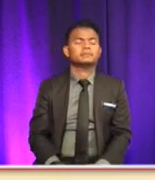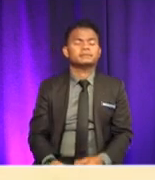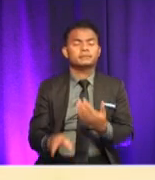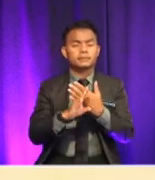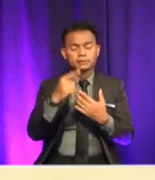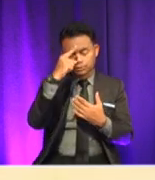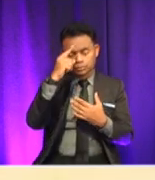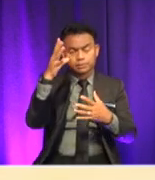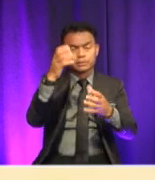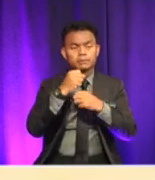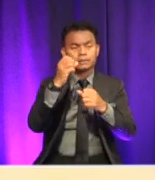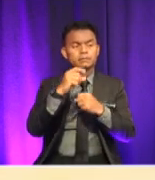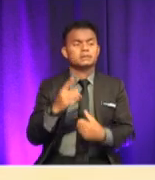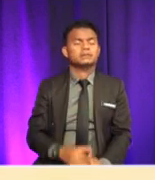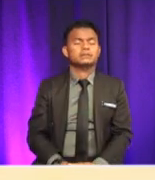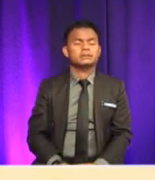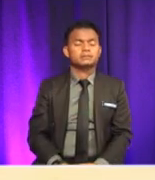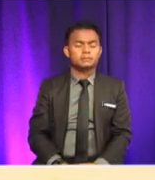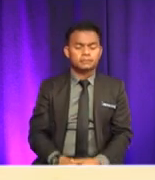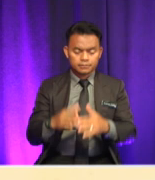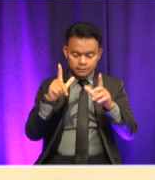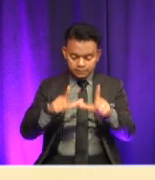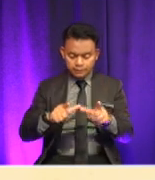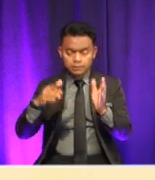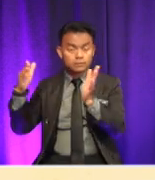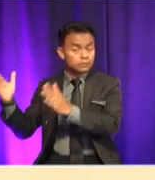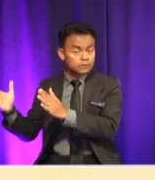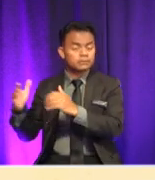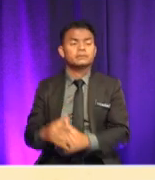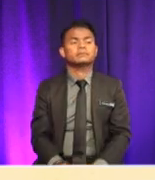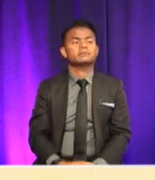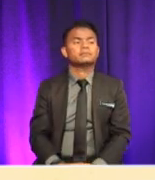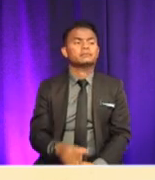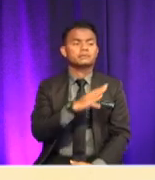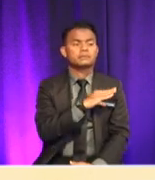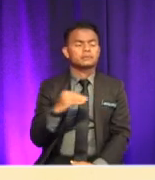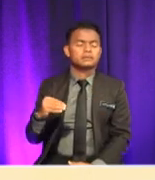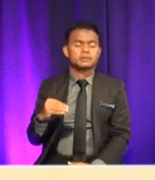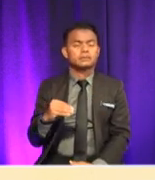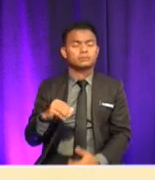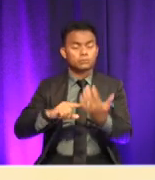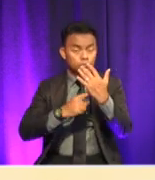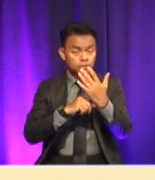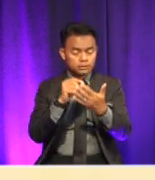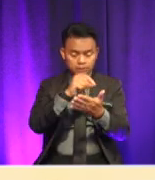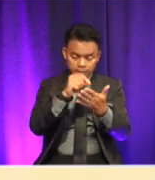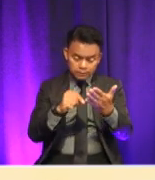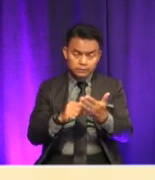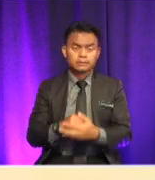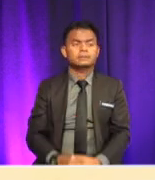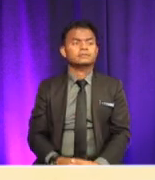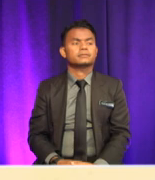mind. Push aside all the irrelevant evidences. You then start writing the essay. And last but not